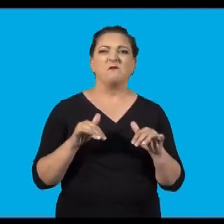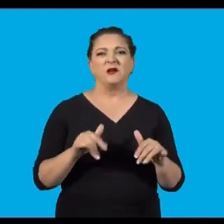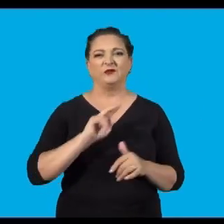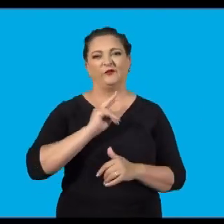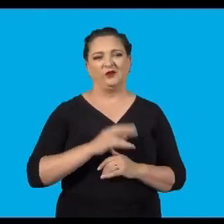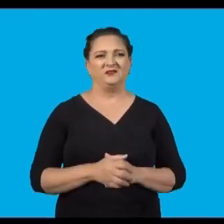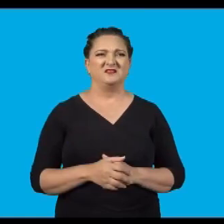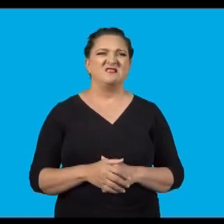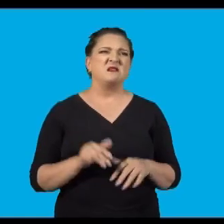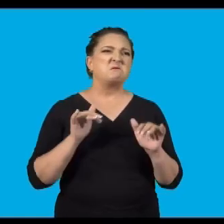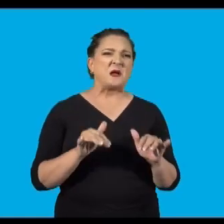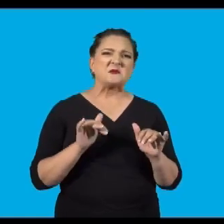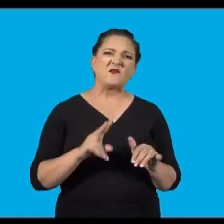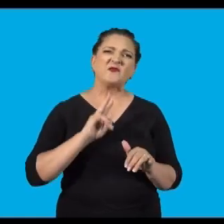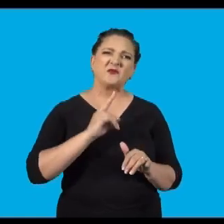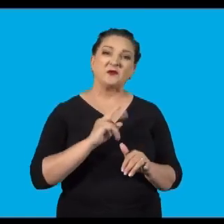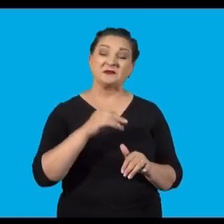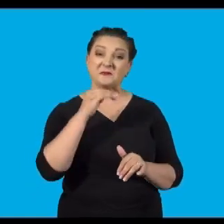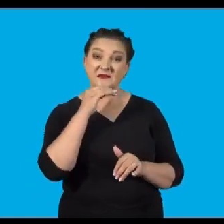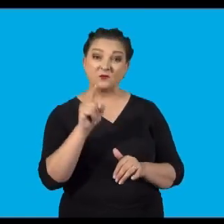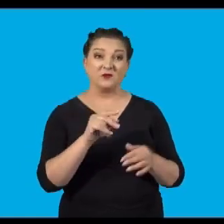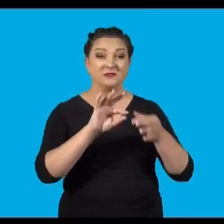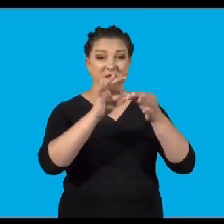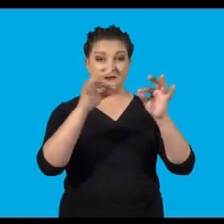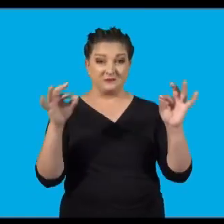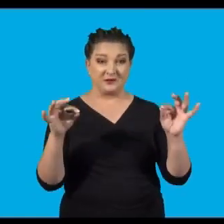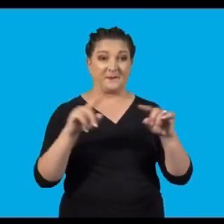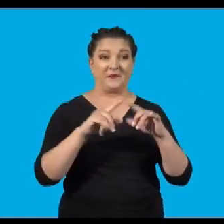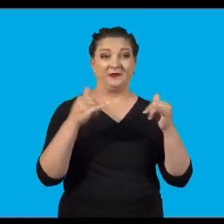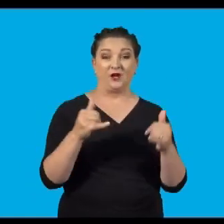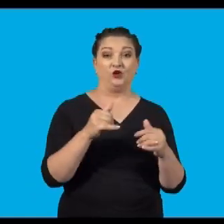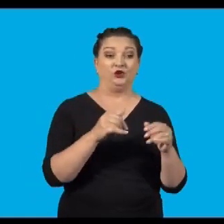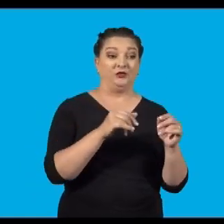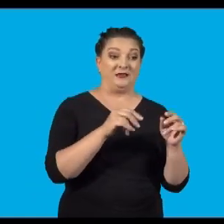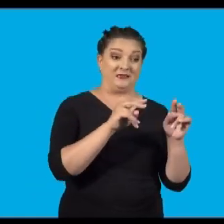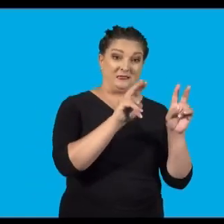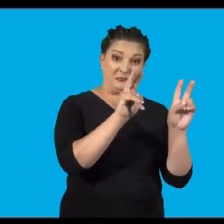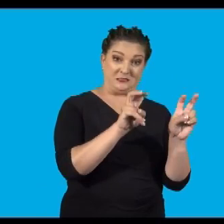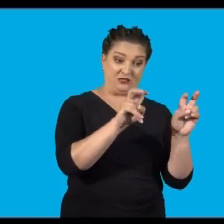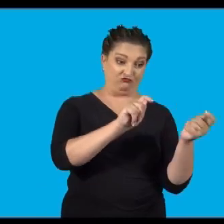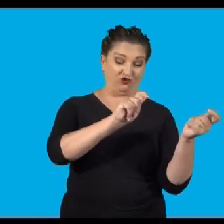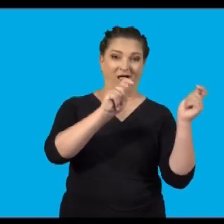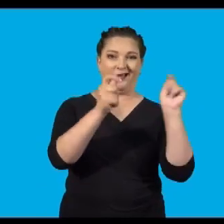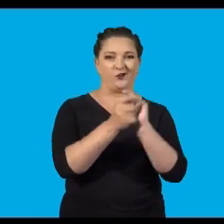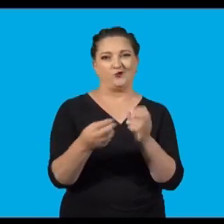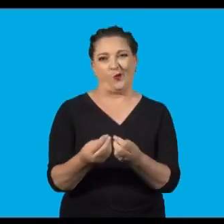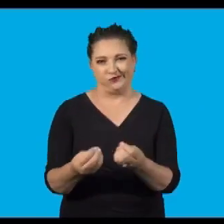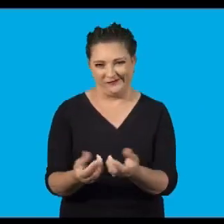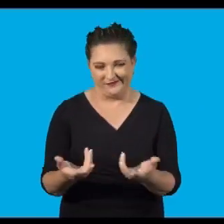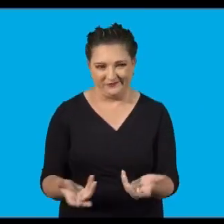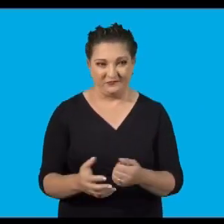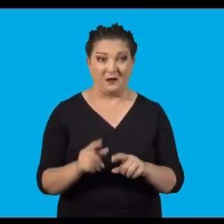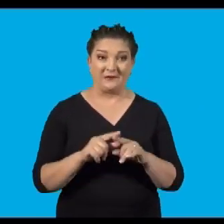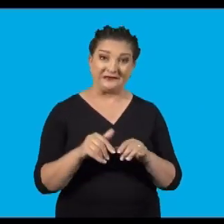into passive voice, right? What is passive voice? It's writing a sentence in a style where the subject becomes the object. Now